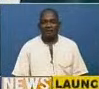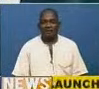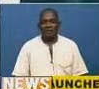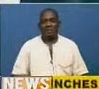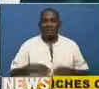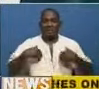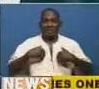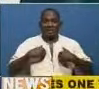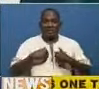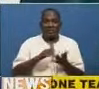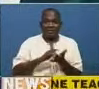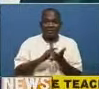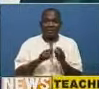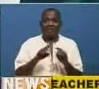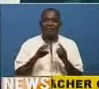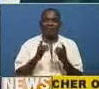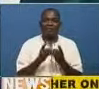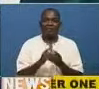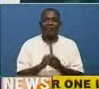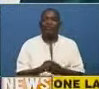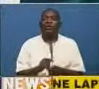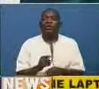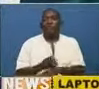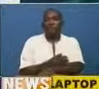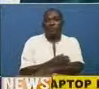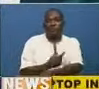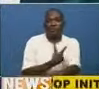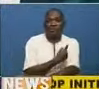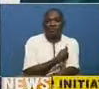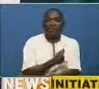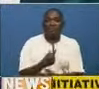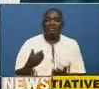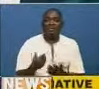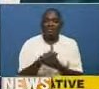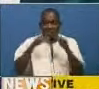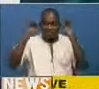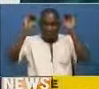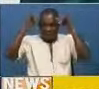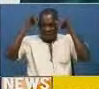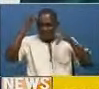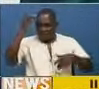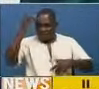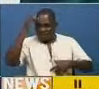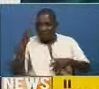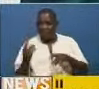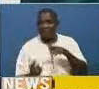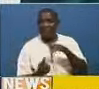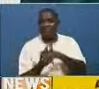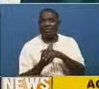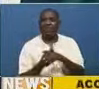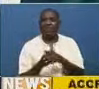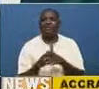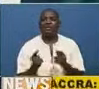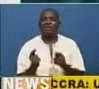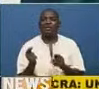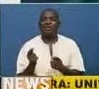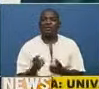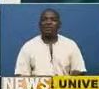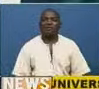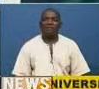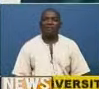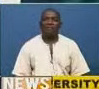Service Department to scale up production of vaccines against Newcastle disease as it continues to fight bird